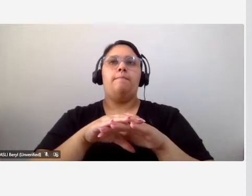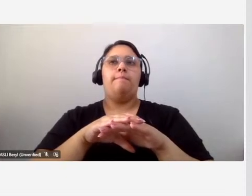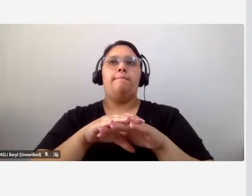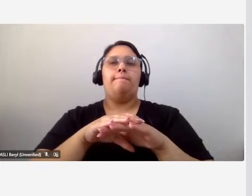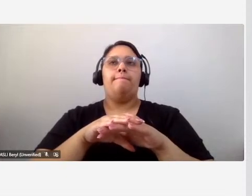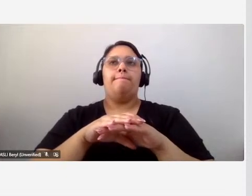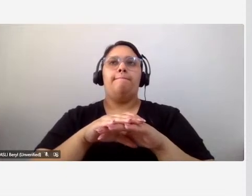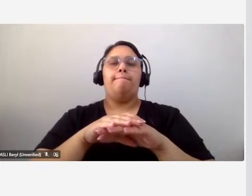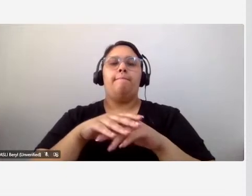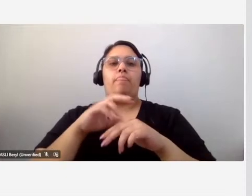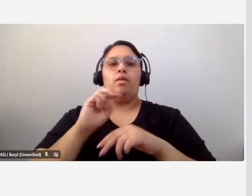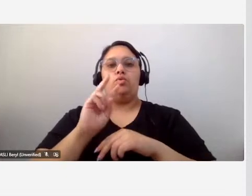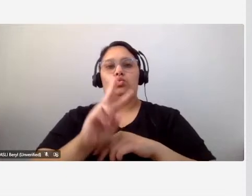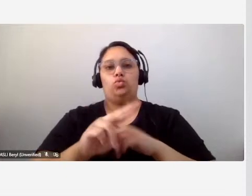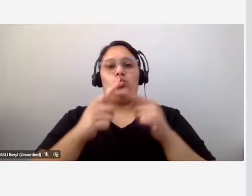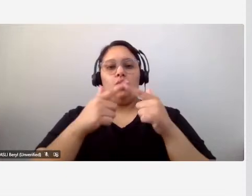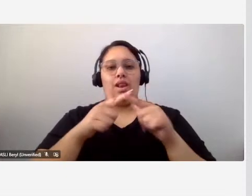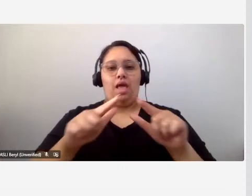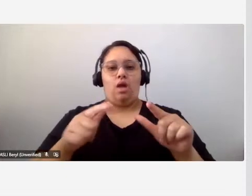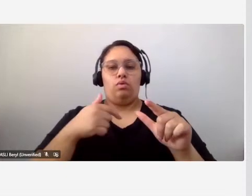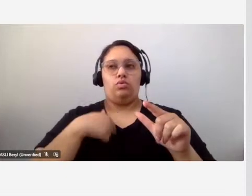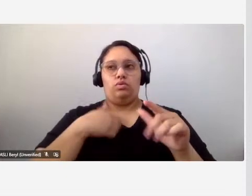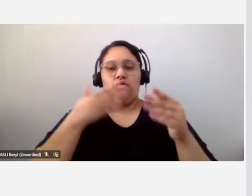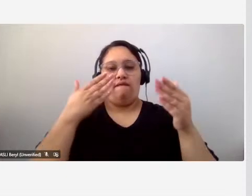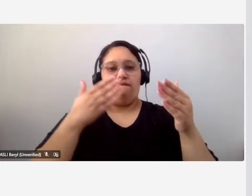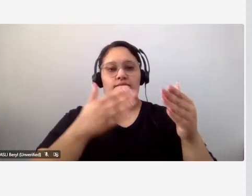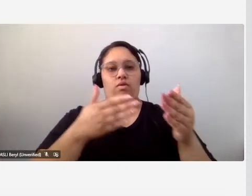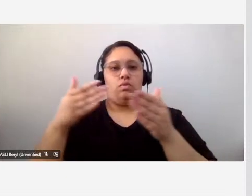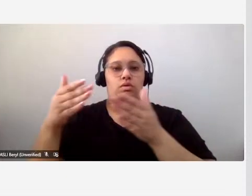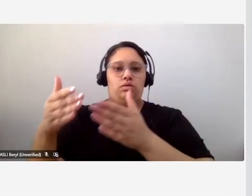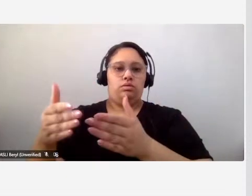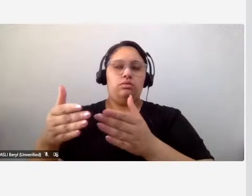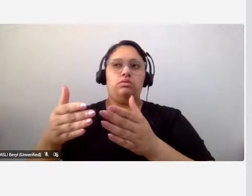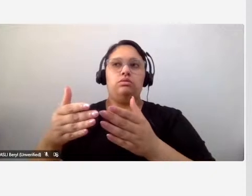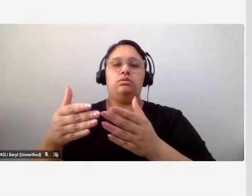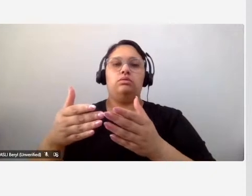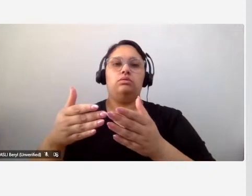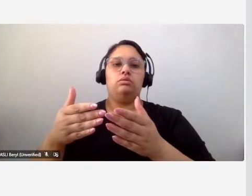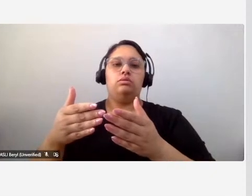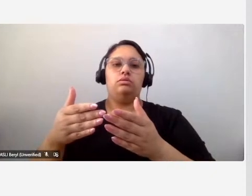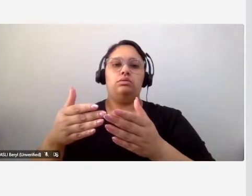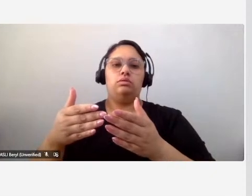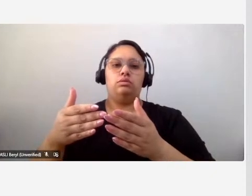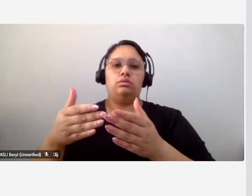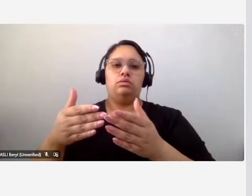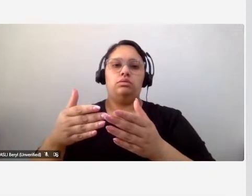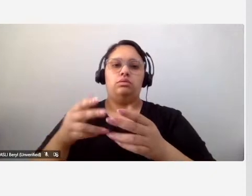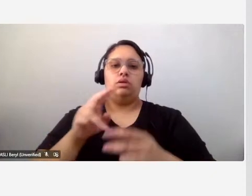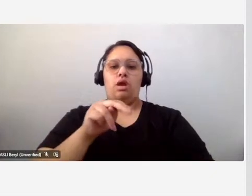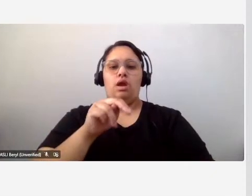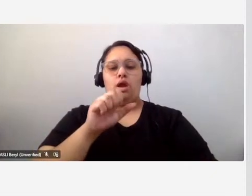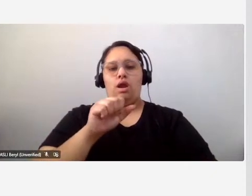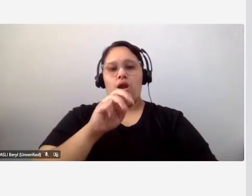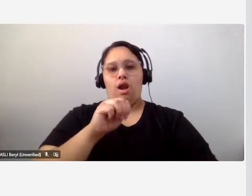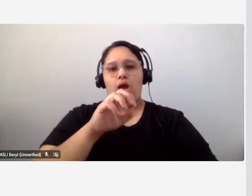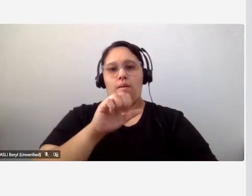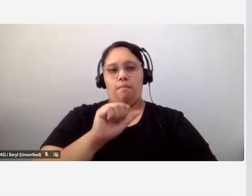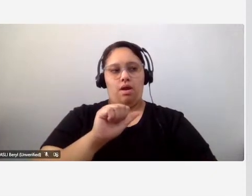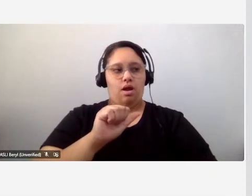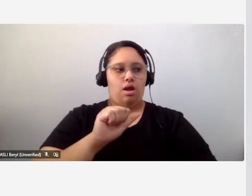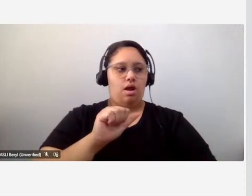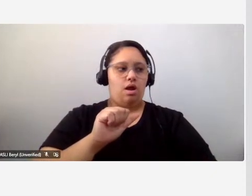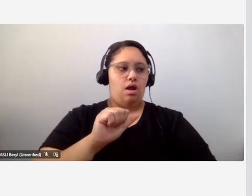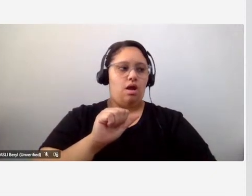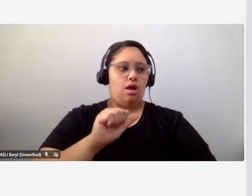The 2 languages that we focused on to sort of get going in earnest in this is Nama and